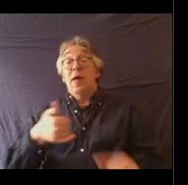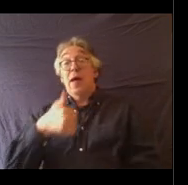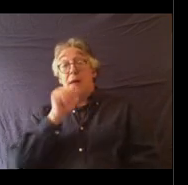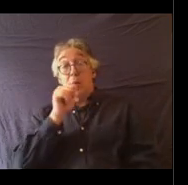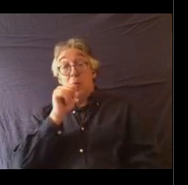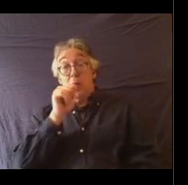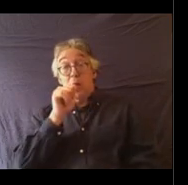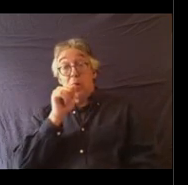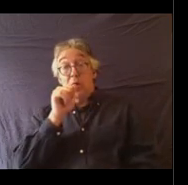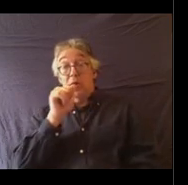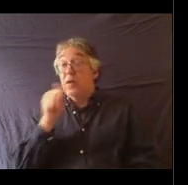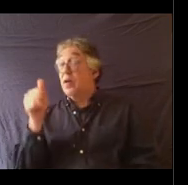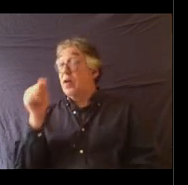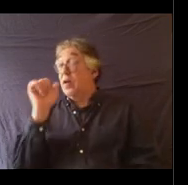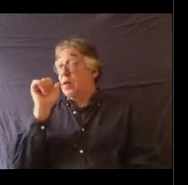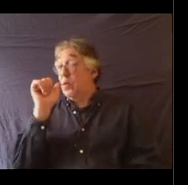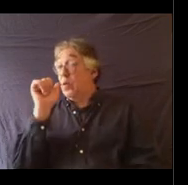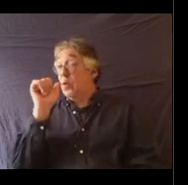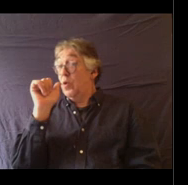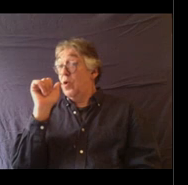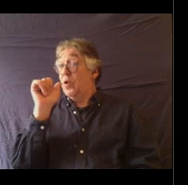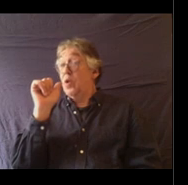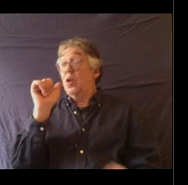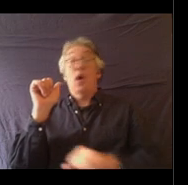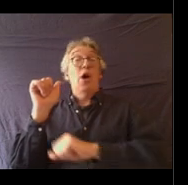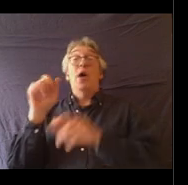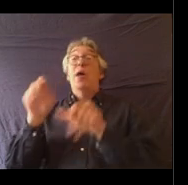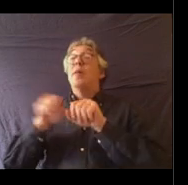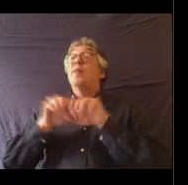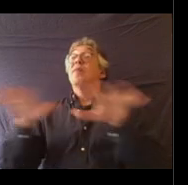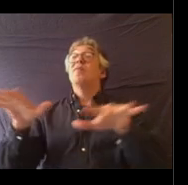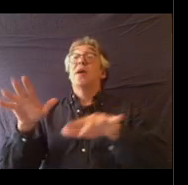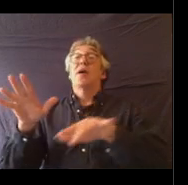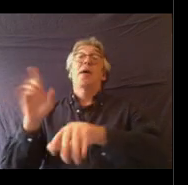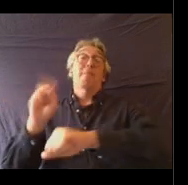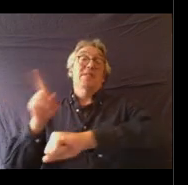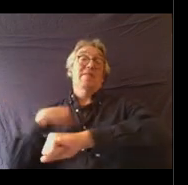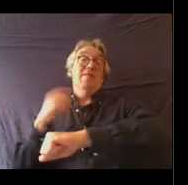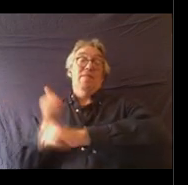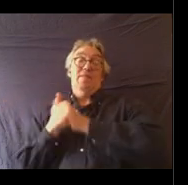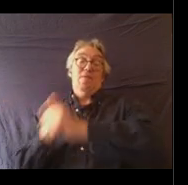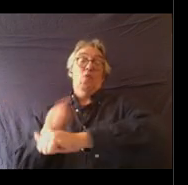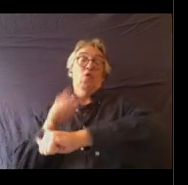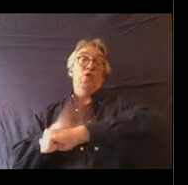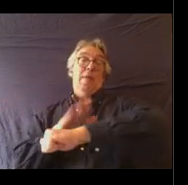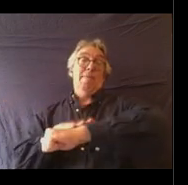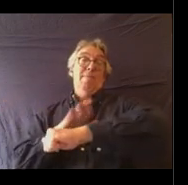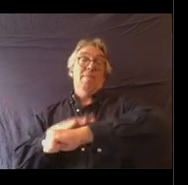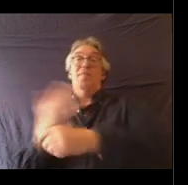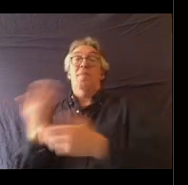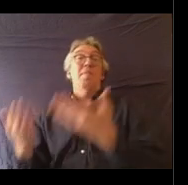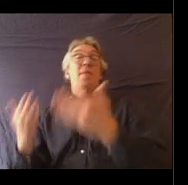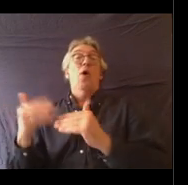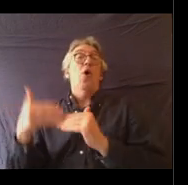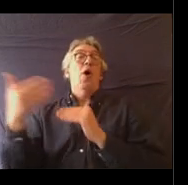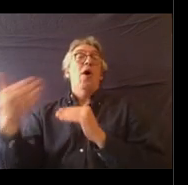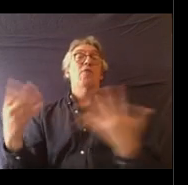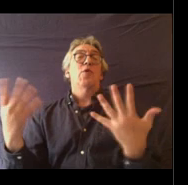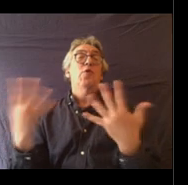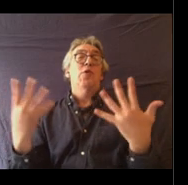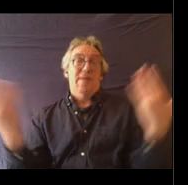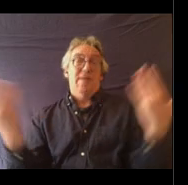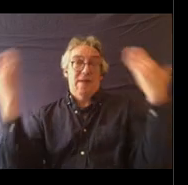restricted usually to a certain time. So there is a watershed on it, basically, that they can be broadcast only after 9. It